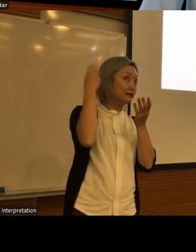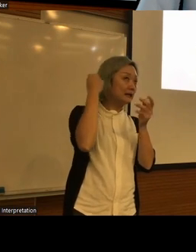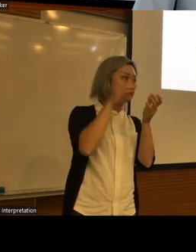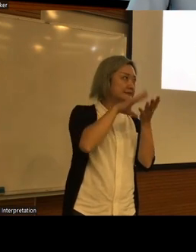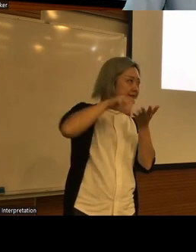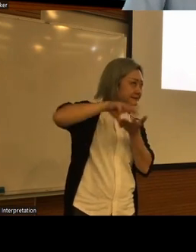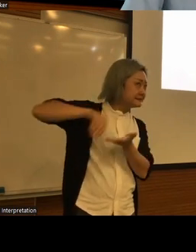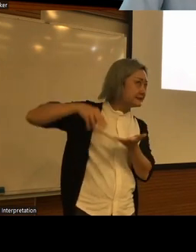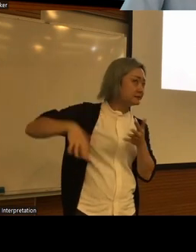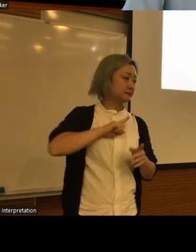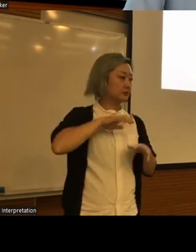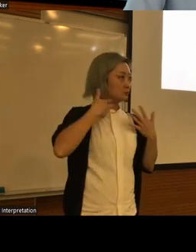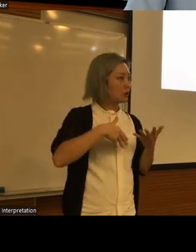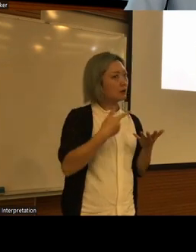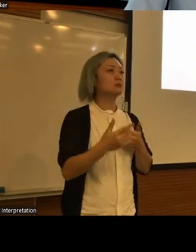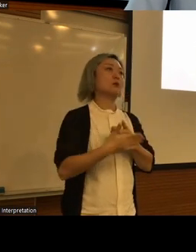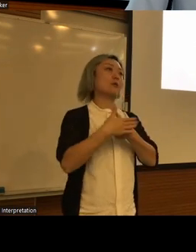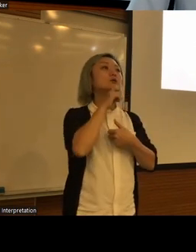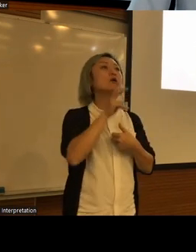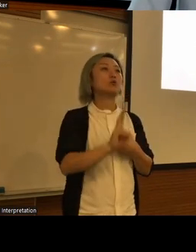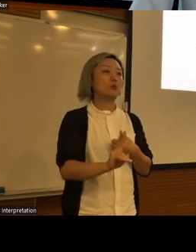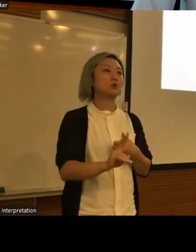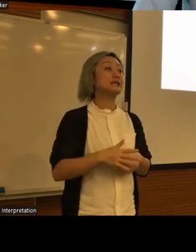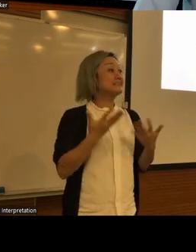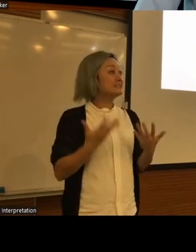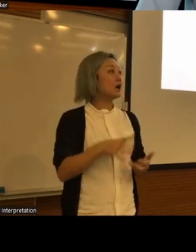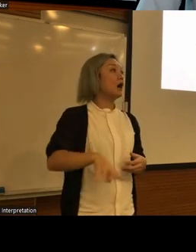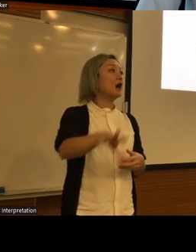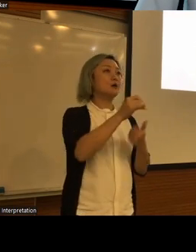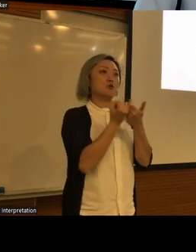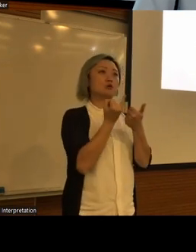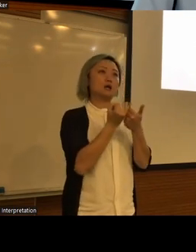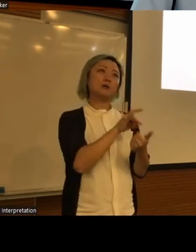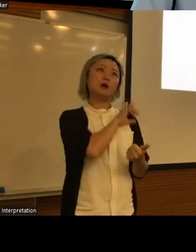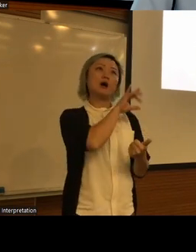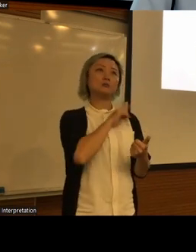So what happens to students as they gradually make their way up to